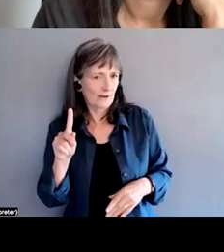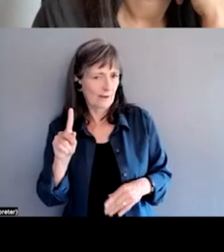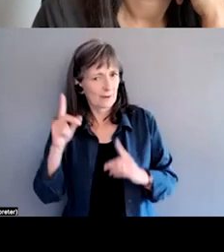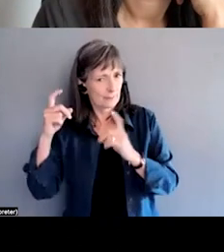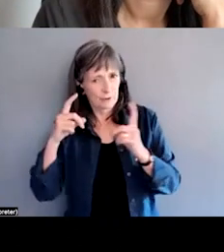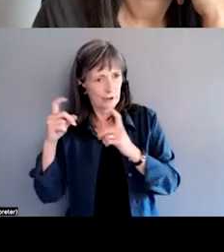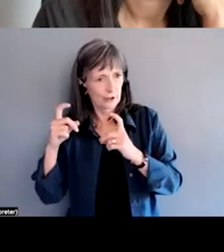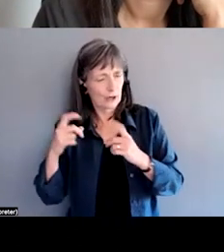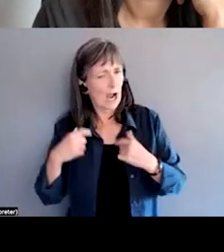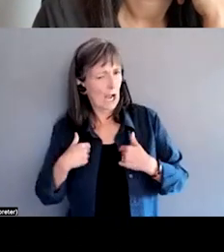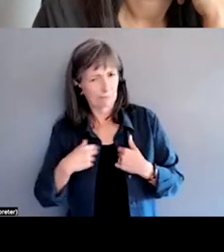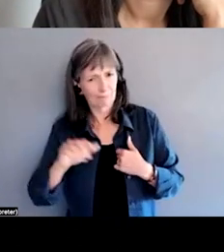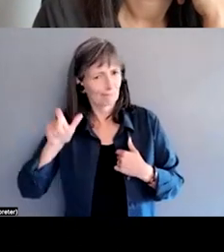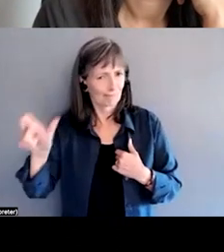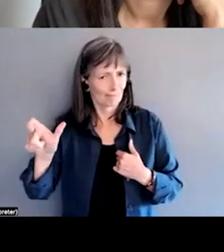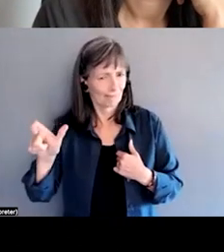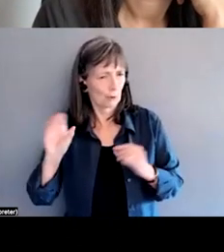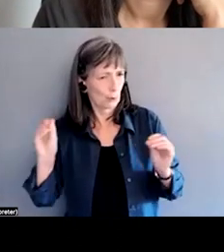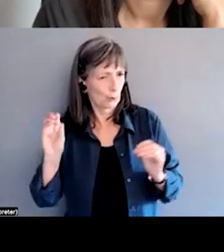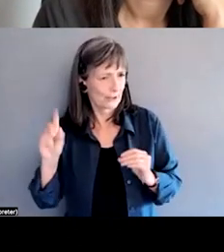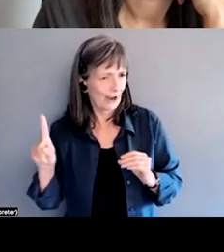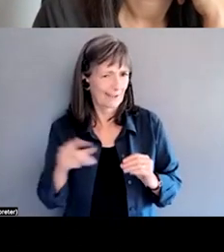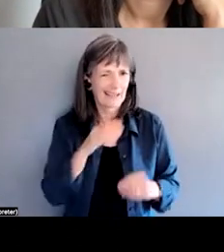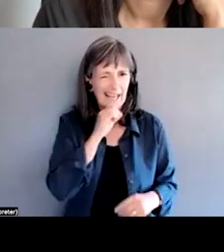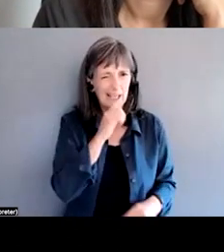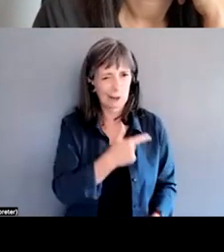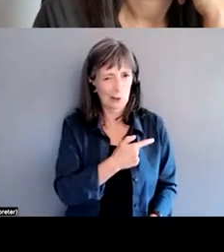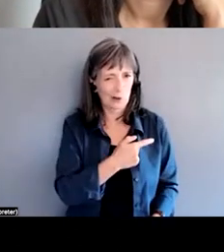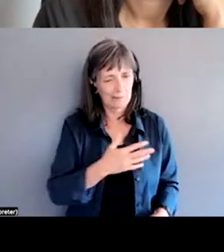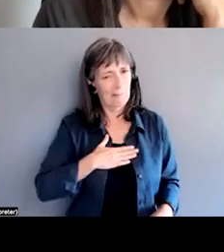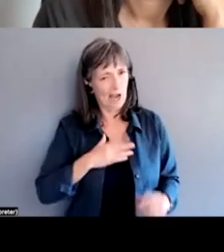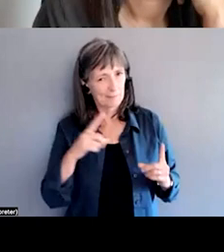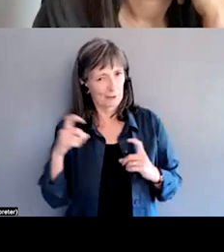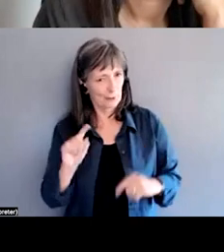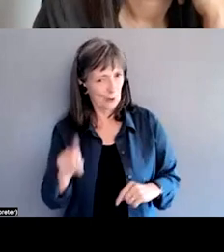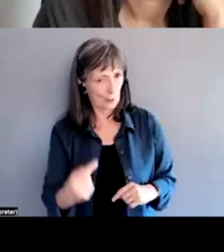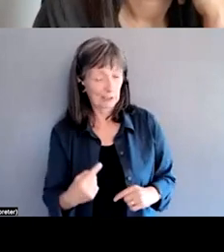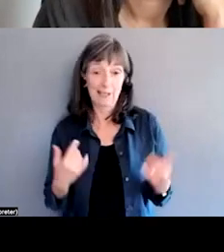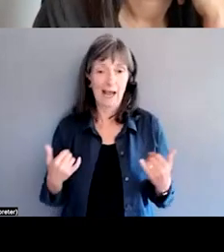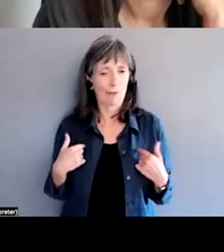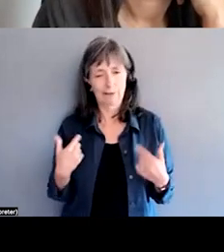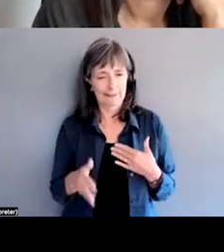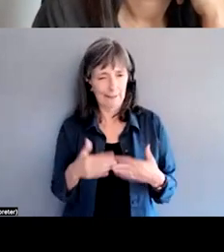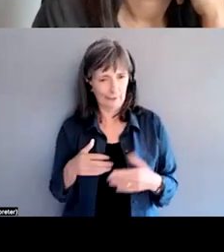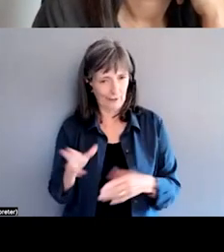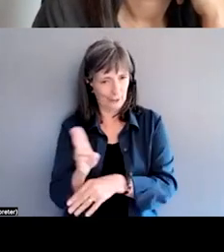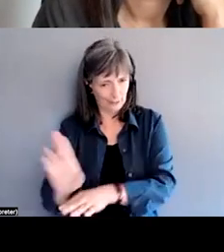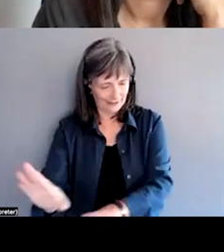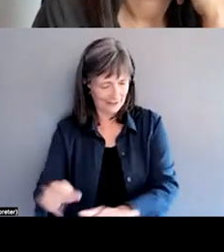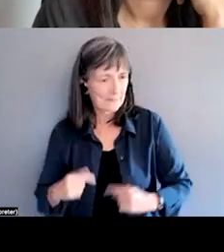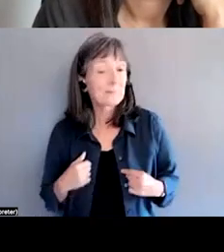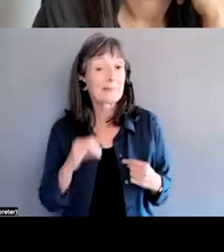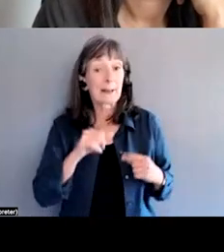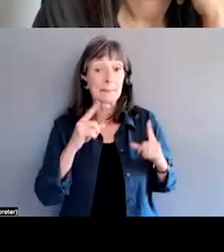no stock photography policy when I was 21, that no longer exists. But anyways, I took that photo